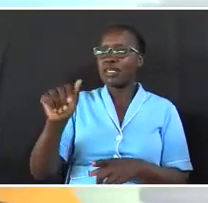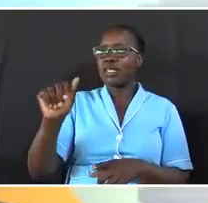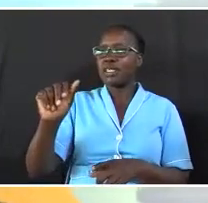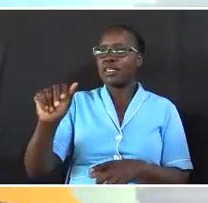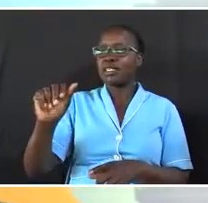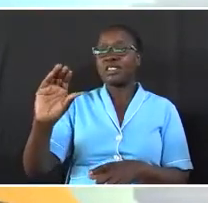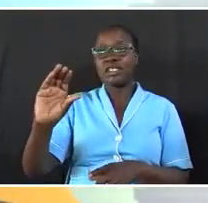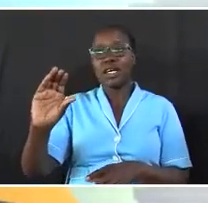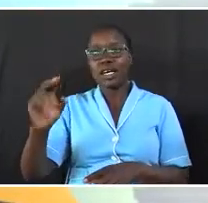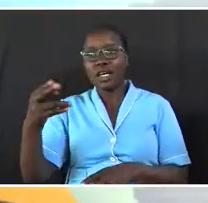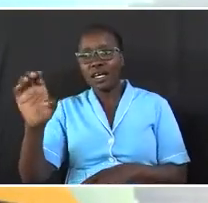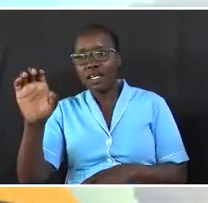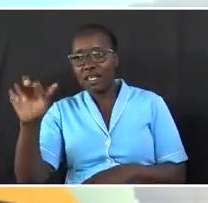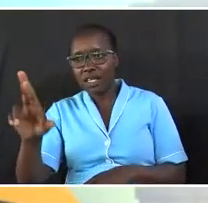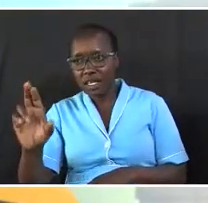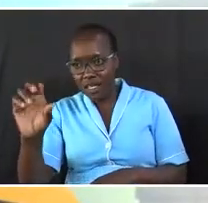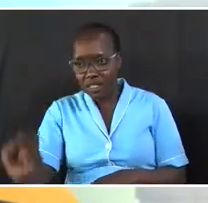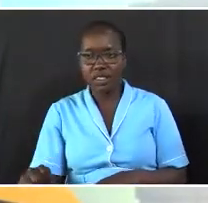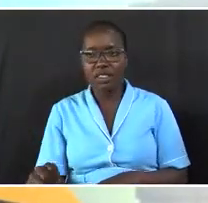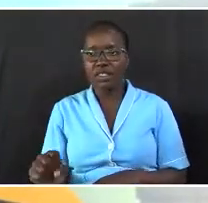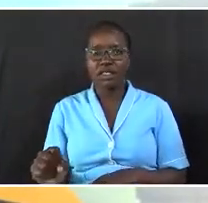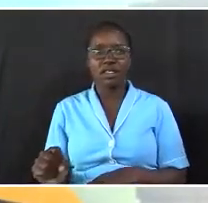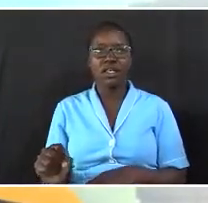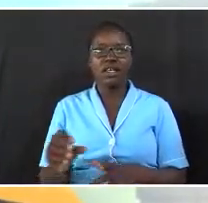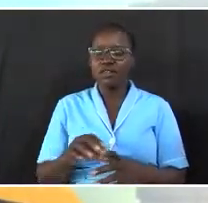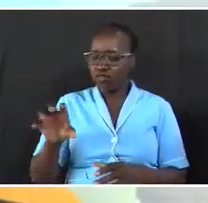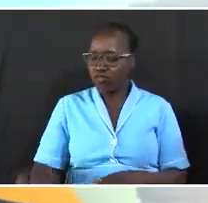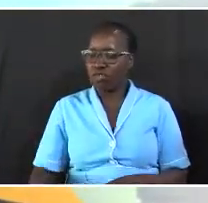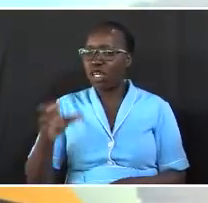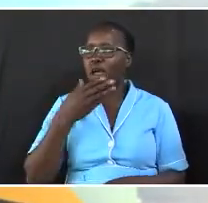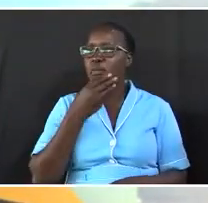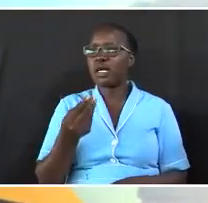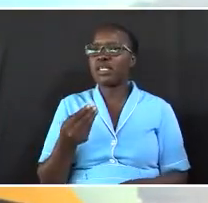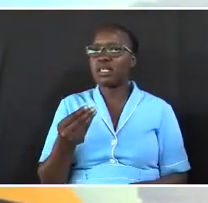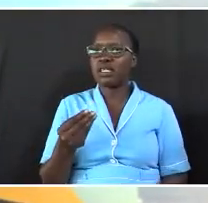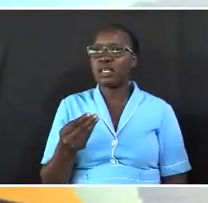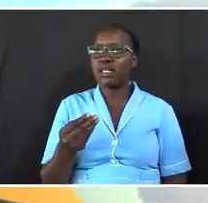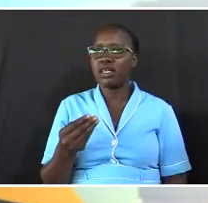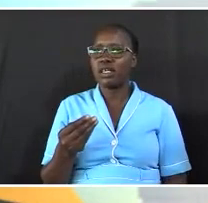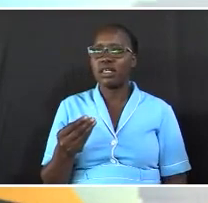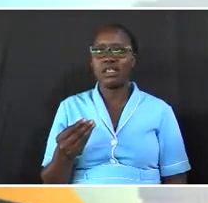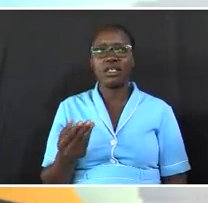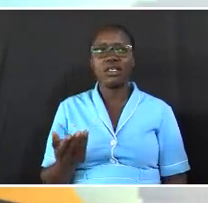you ask me. I don't know how to say Sachus. Is it Sachus or Sakas?